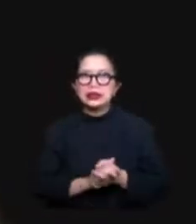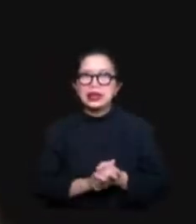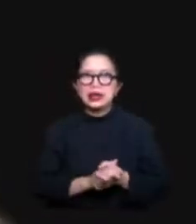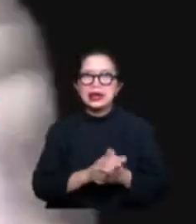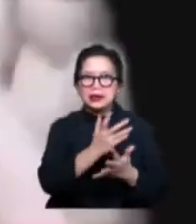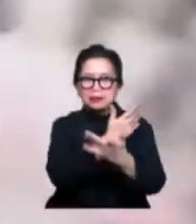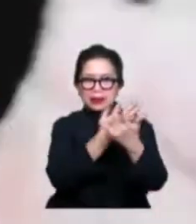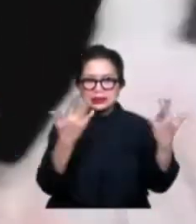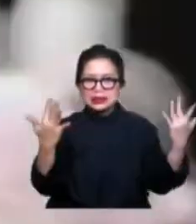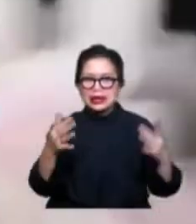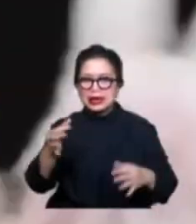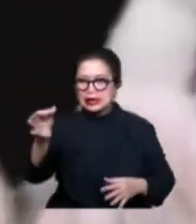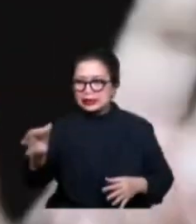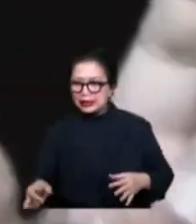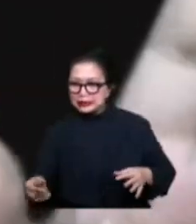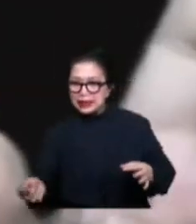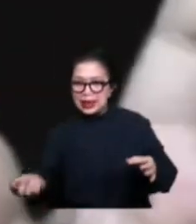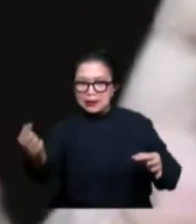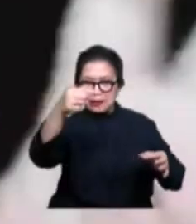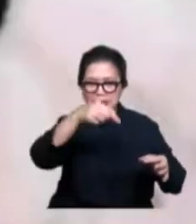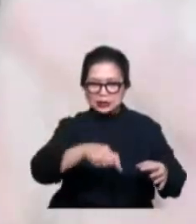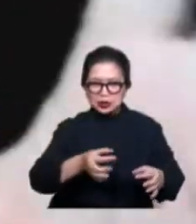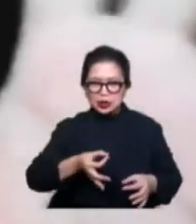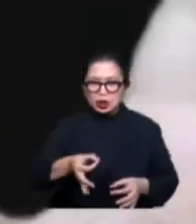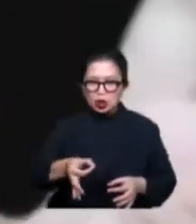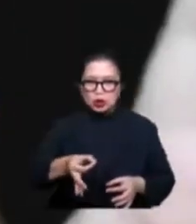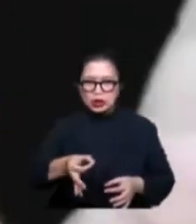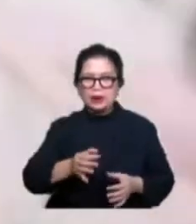Jakarta, the two main reasons is